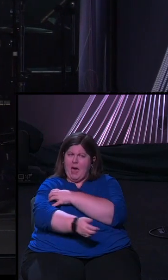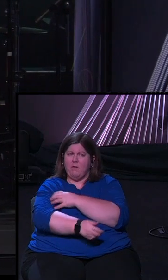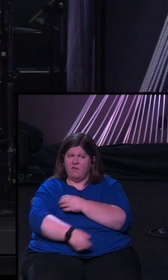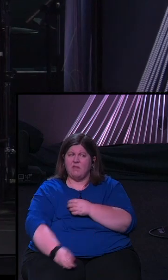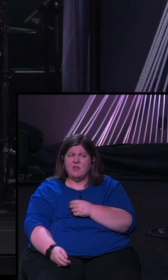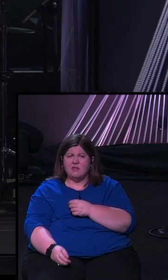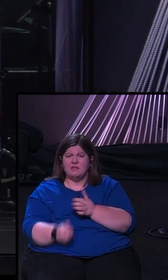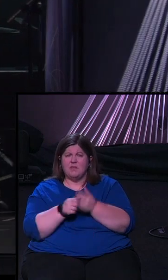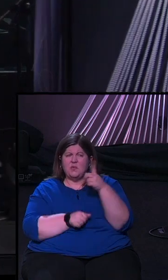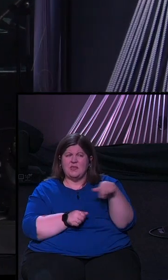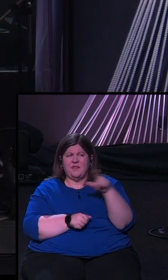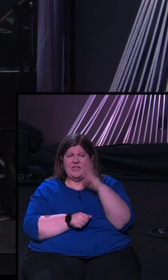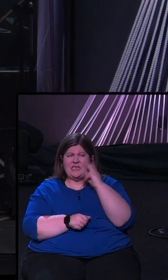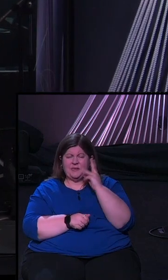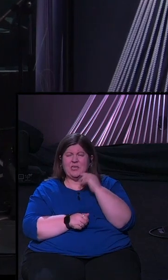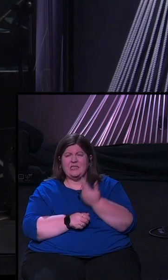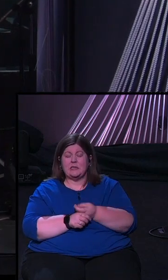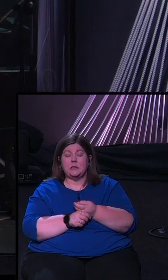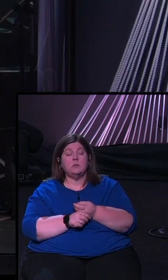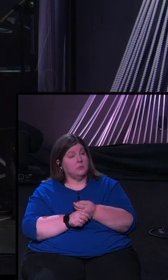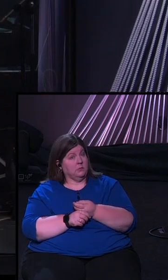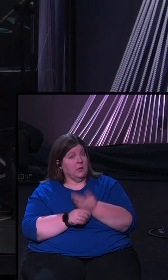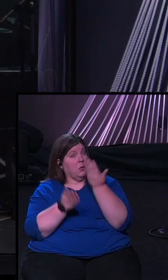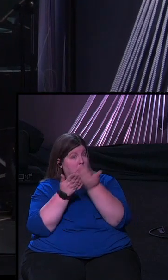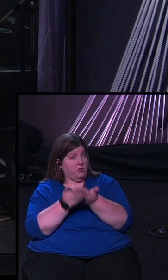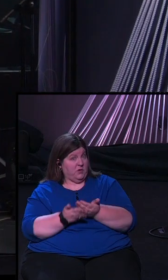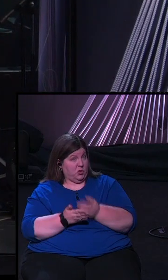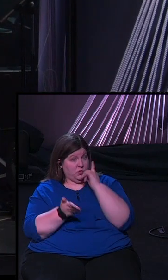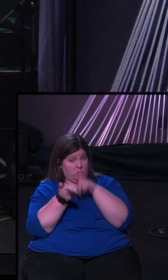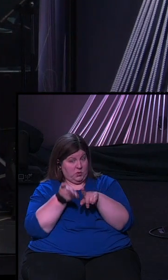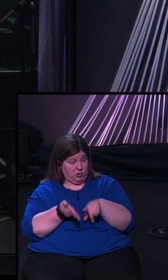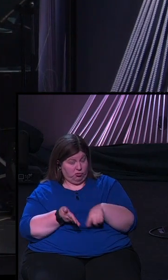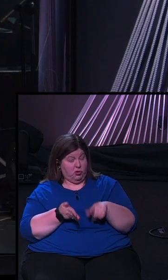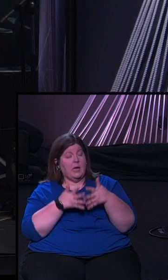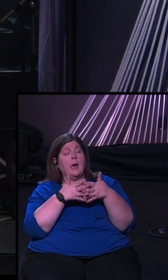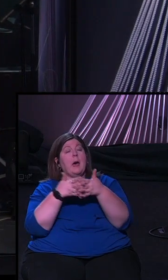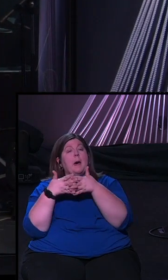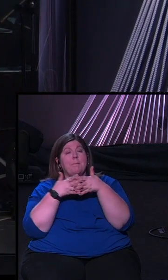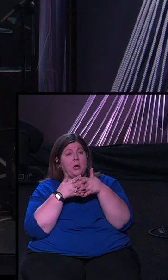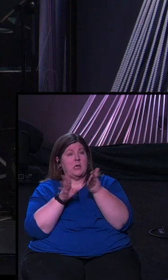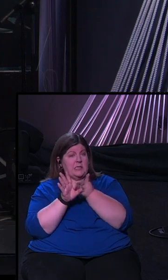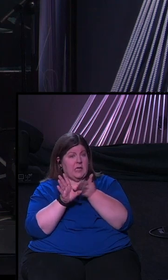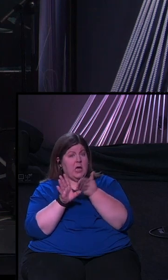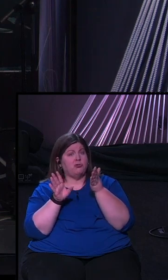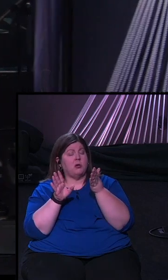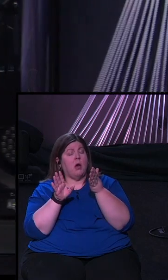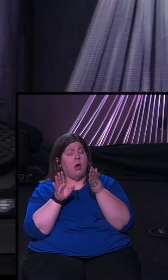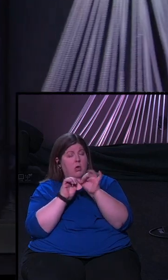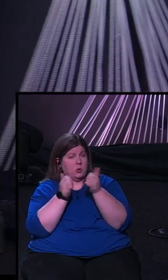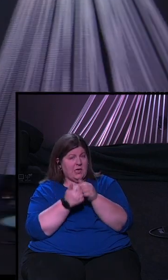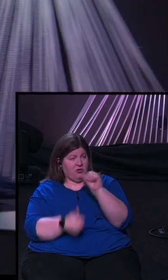watching online right now. I'll prove it to you with some statistics. According to the American Psychological Association, you know the number